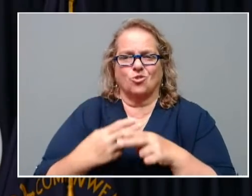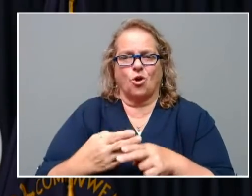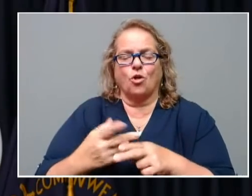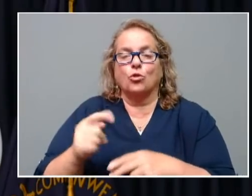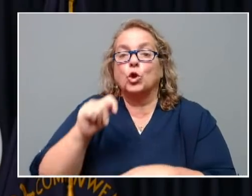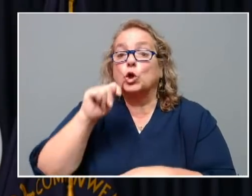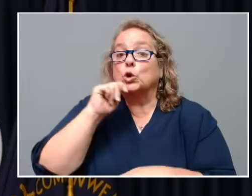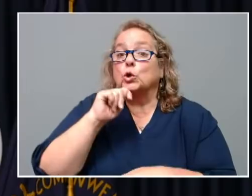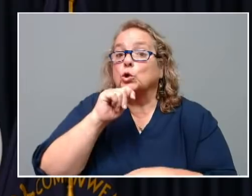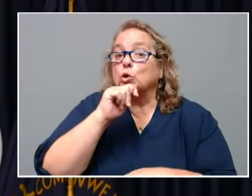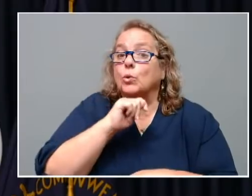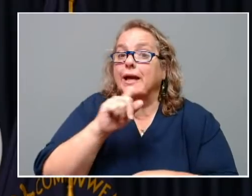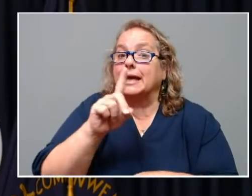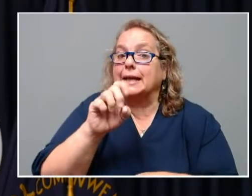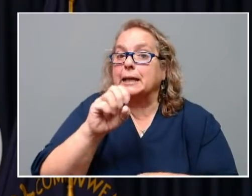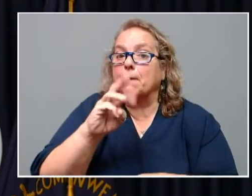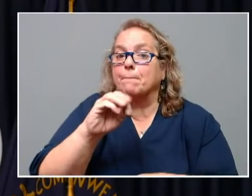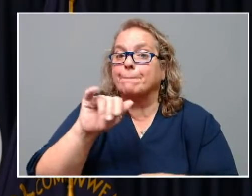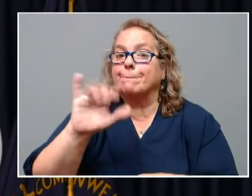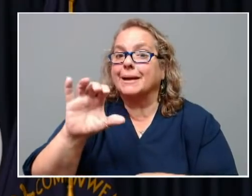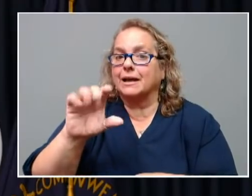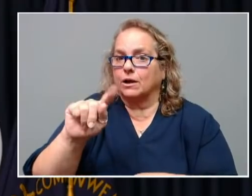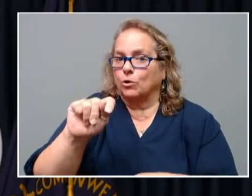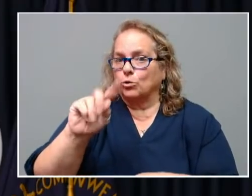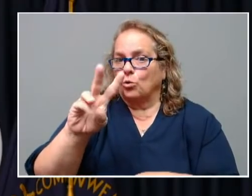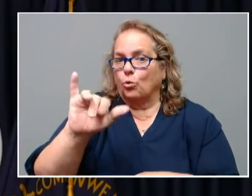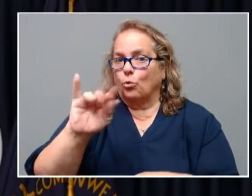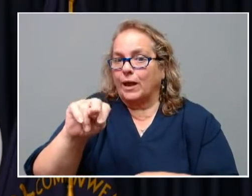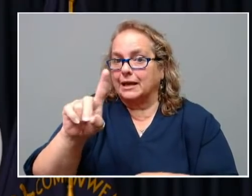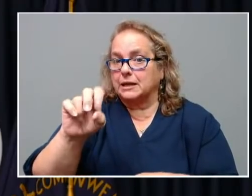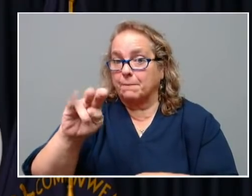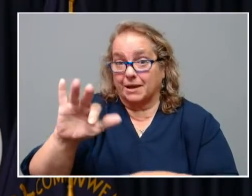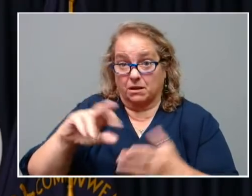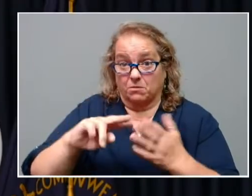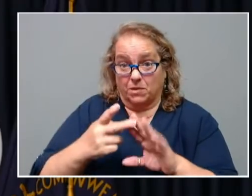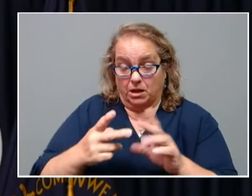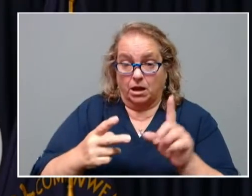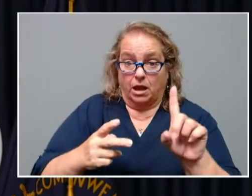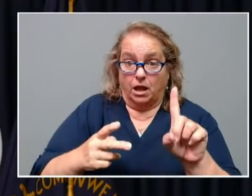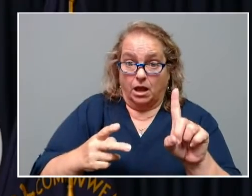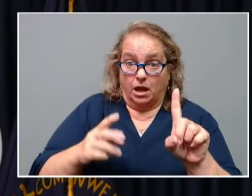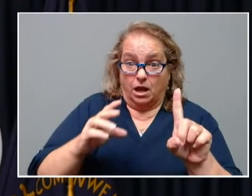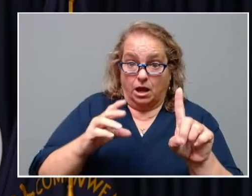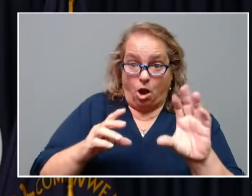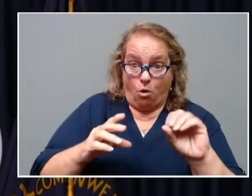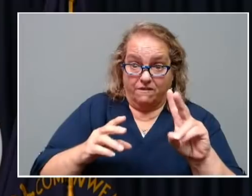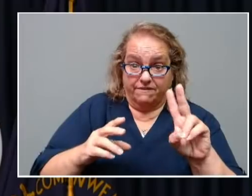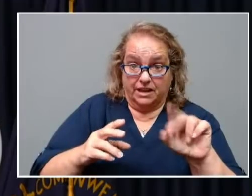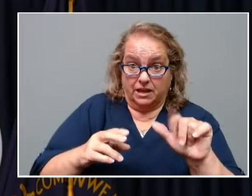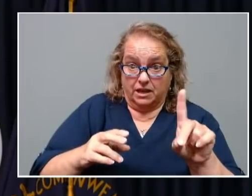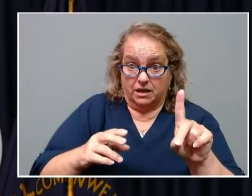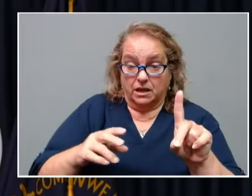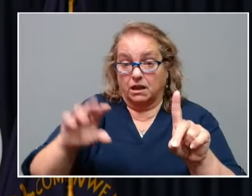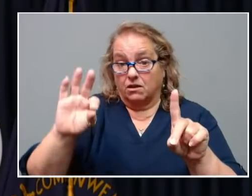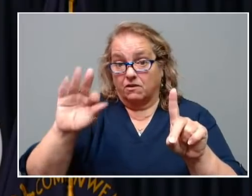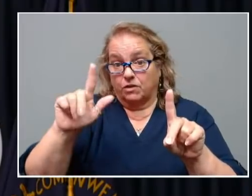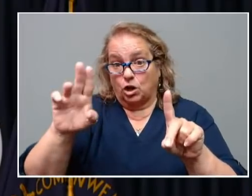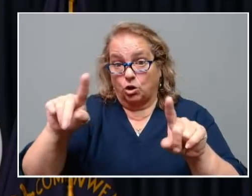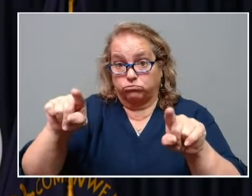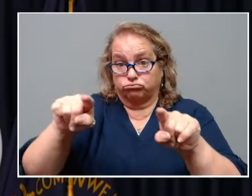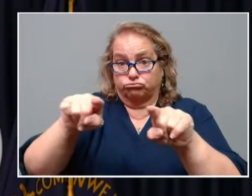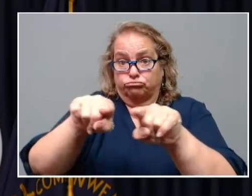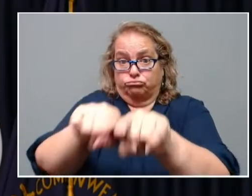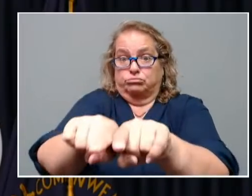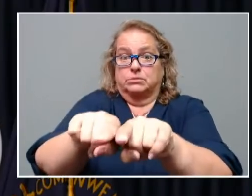all we need is a twin-demic and COVID. So I want to give a quick update on the Healthy at Home Eviction